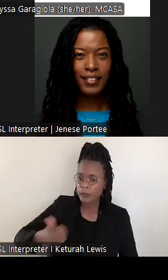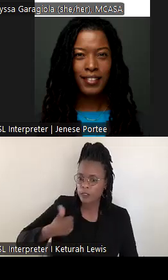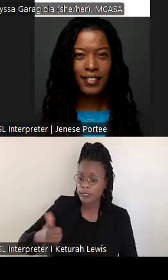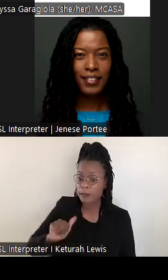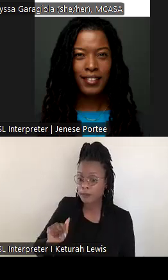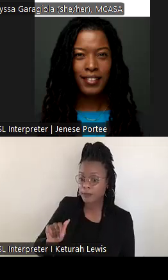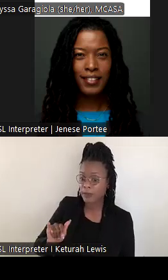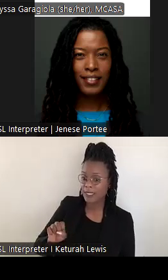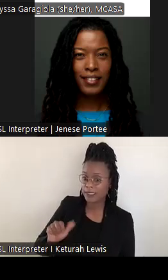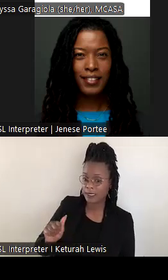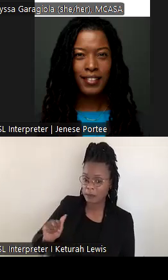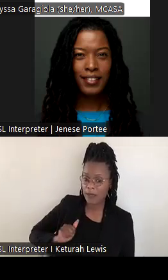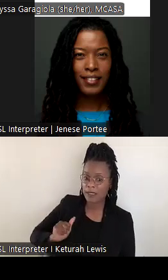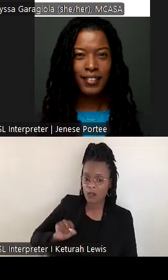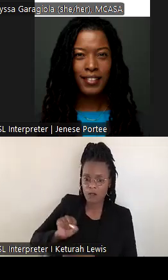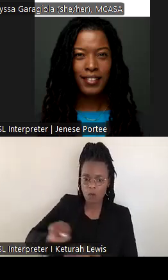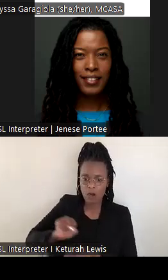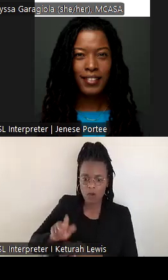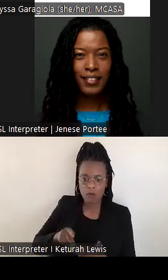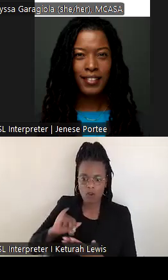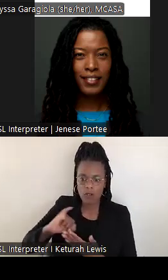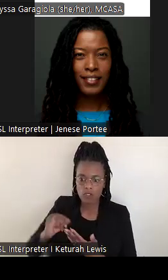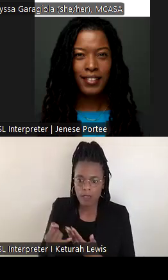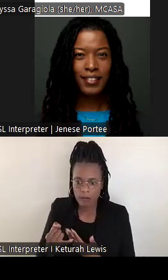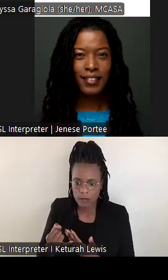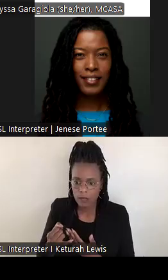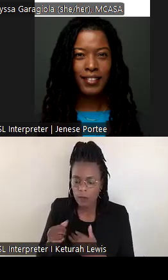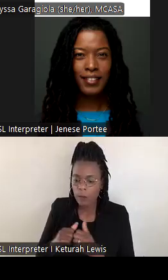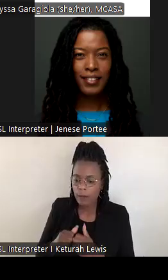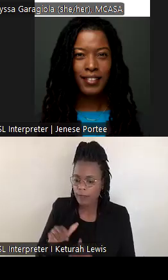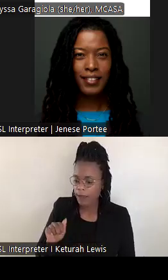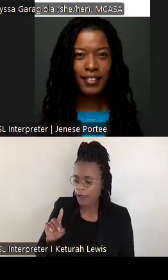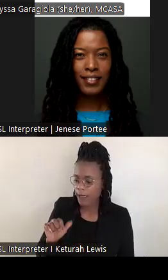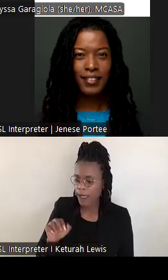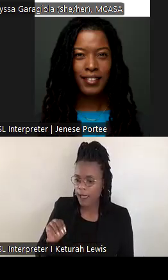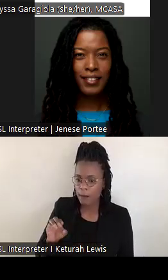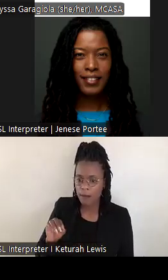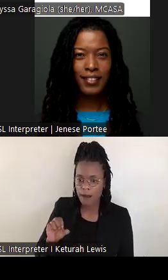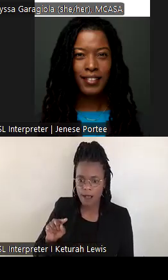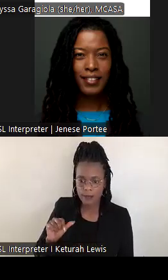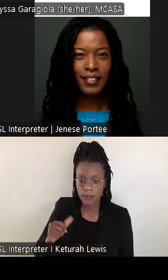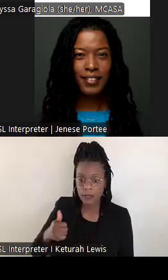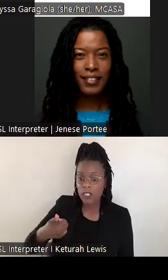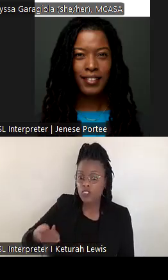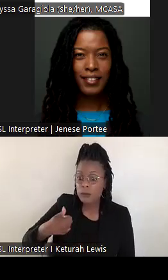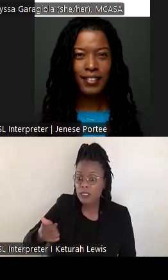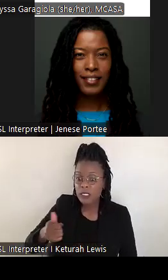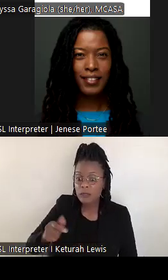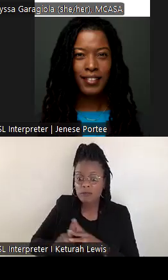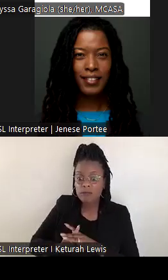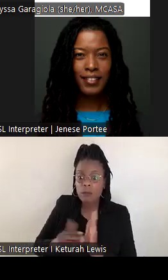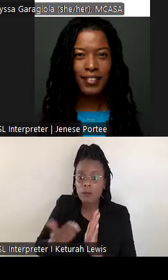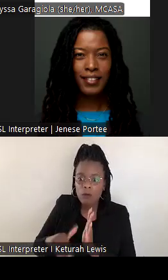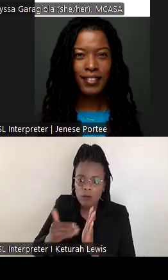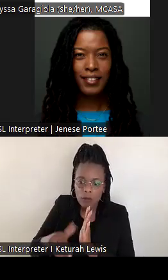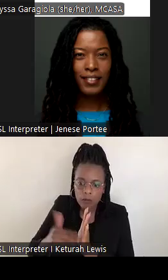staff at MCASA, and transportation continually comes up as a barrier or a place where we're seeing oppression as well.